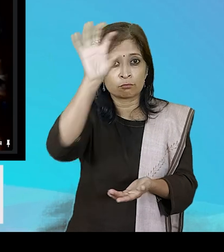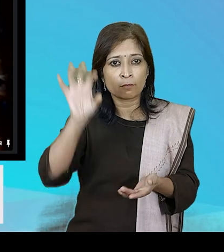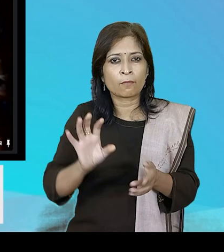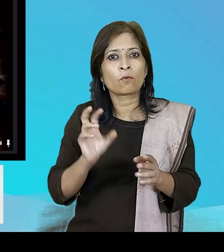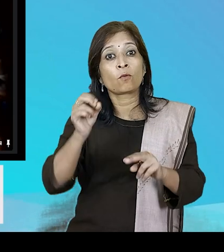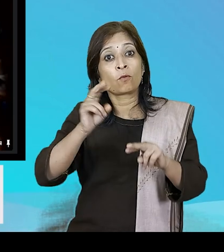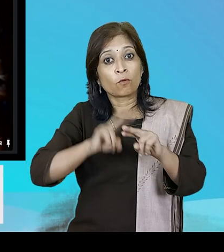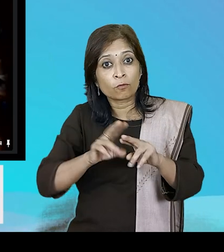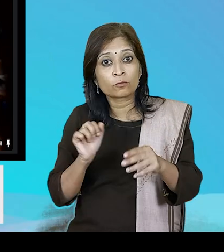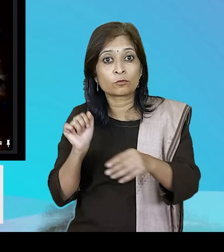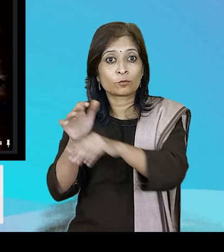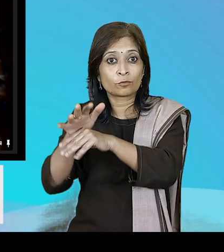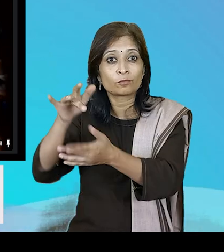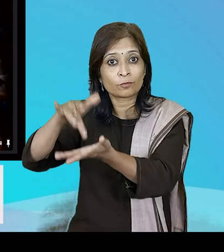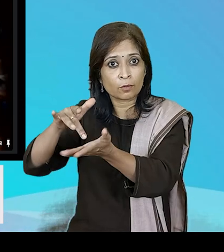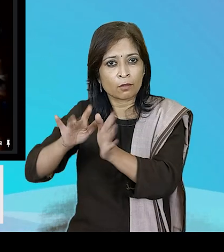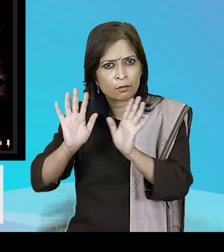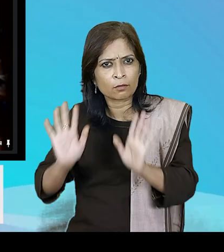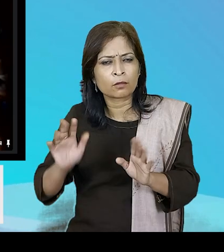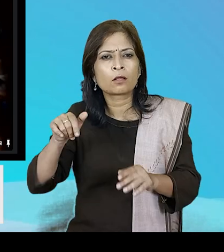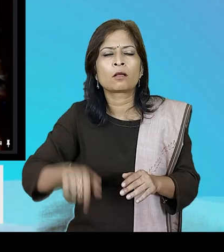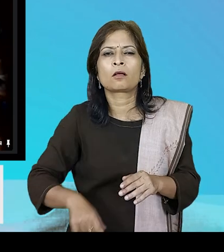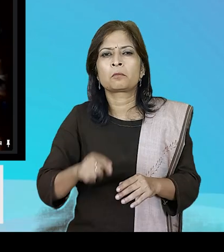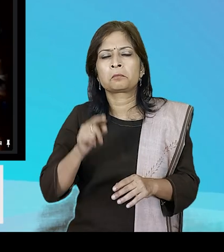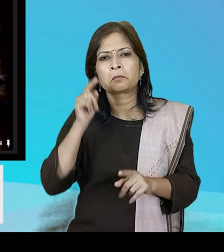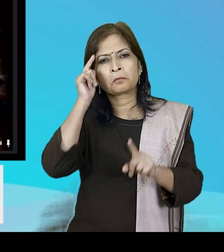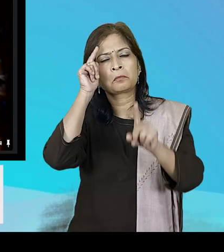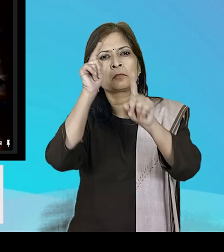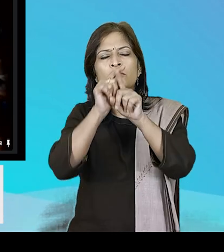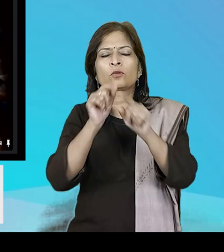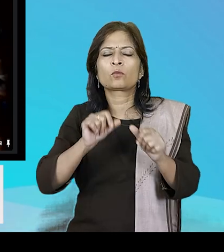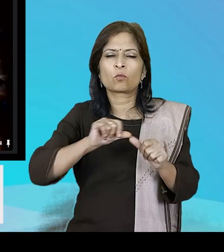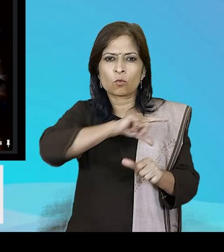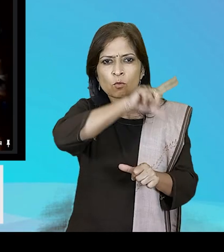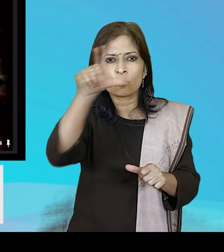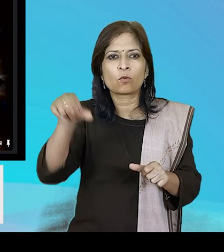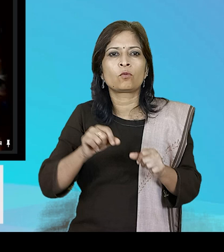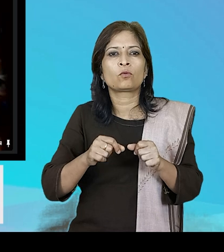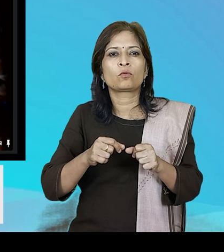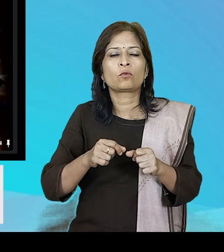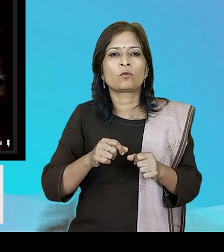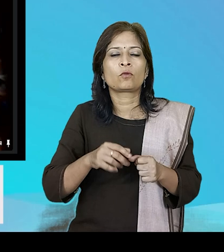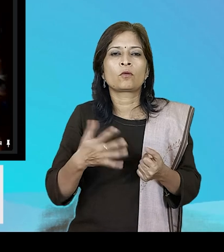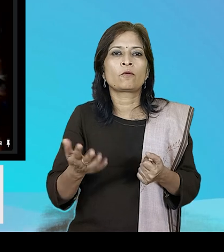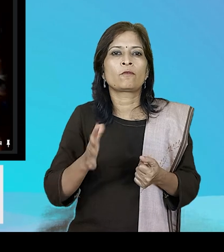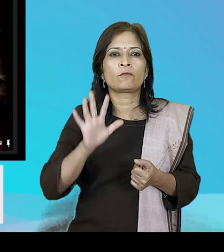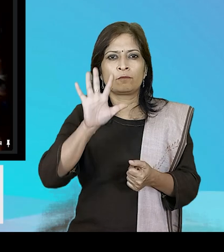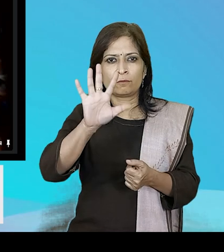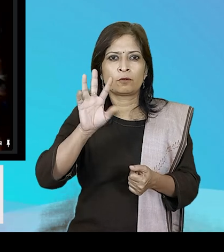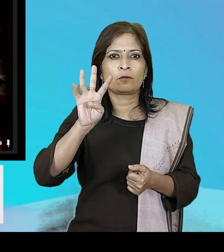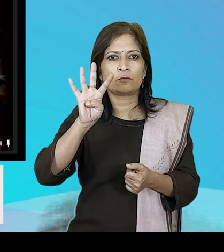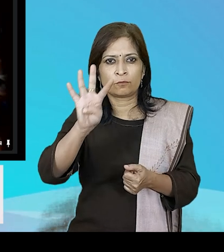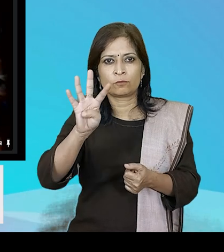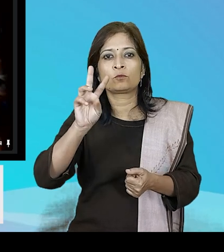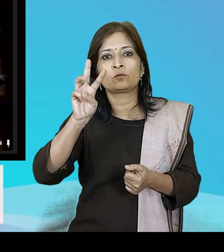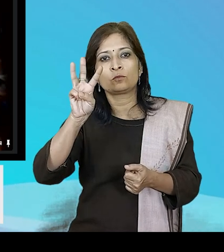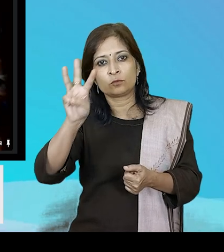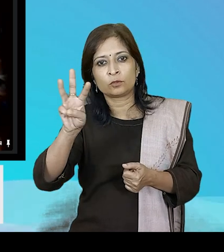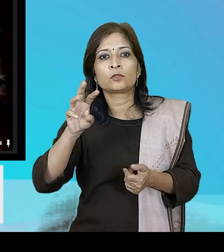parliamentary constituencies, and the target is to open it in all parliamentary constituencies, which is